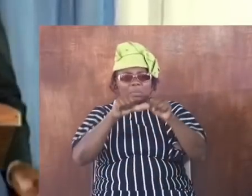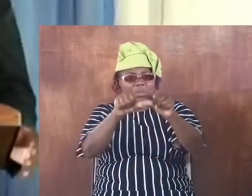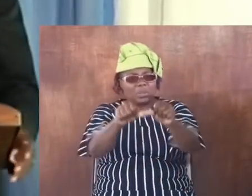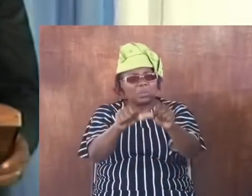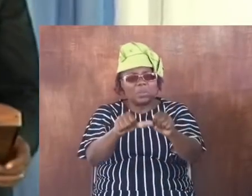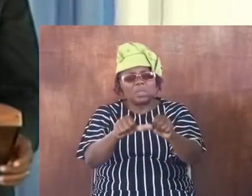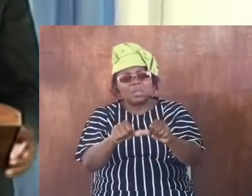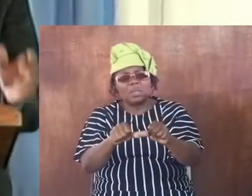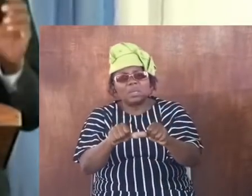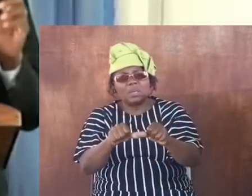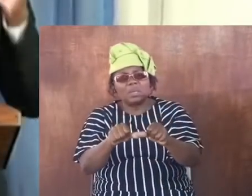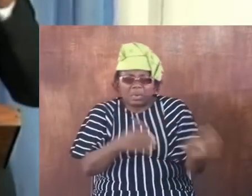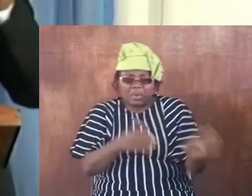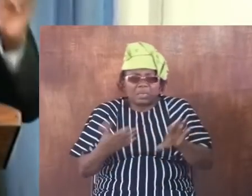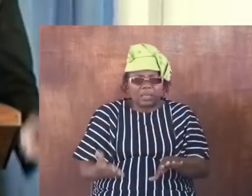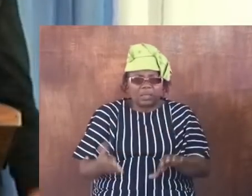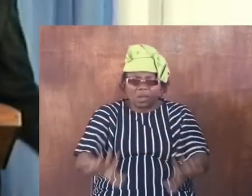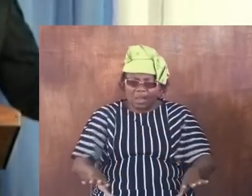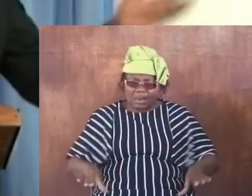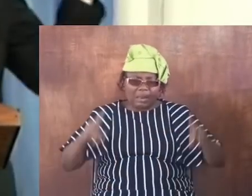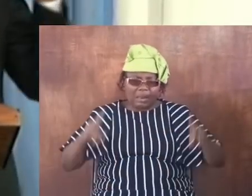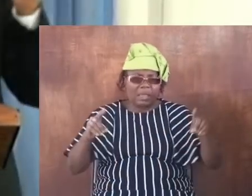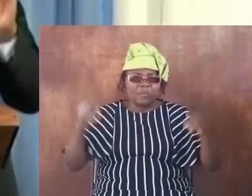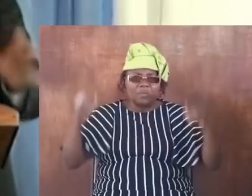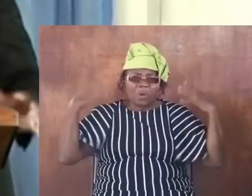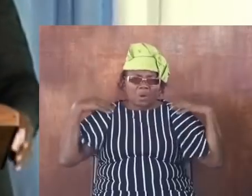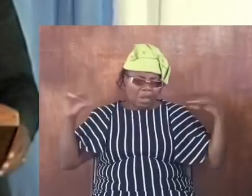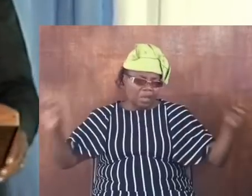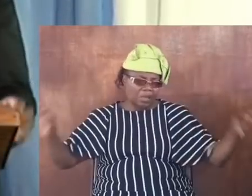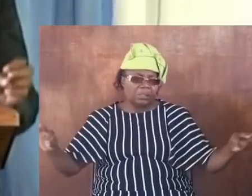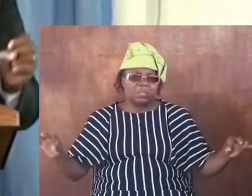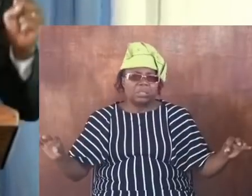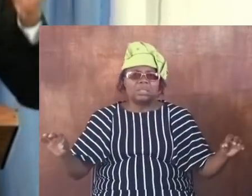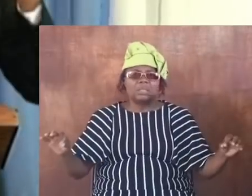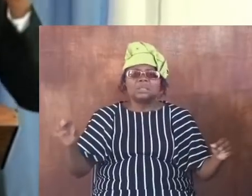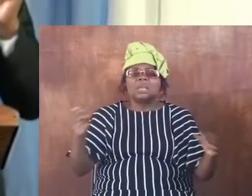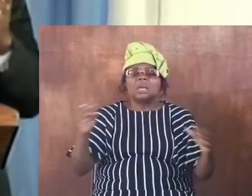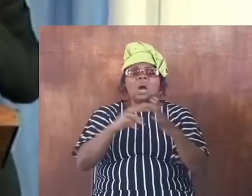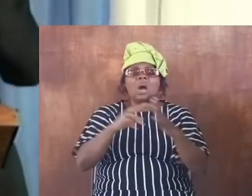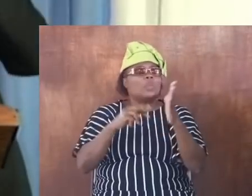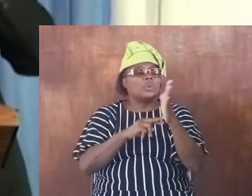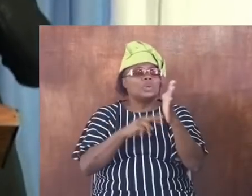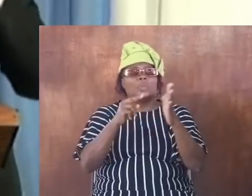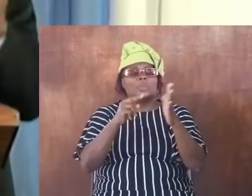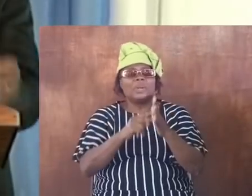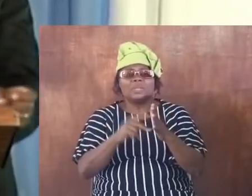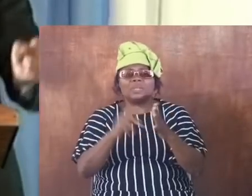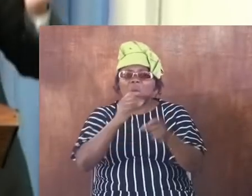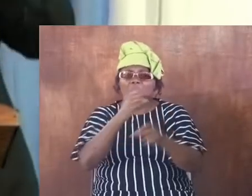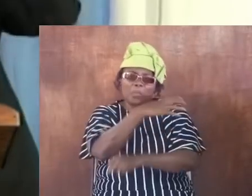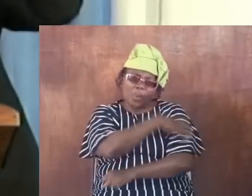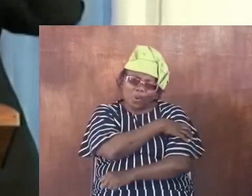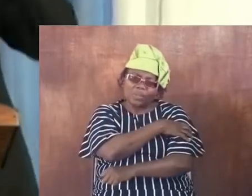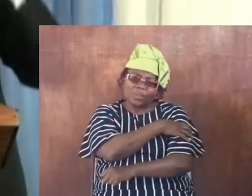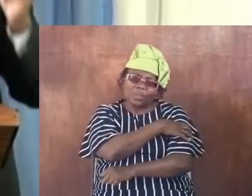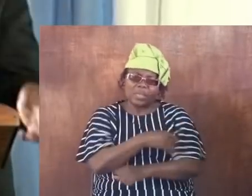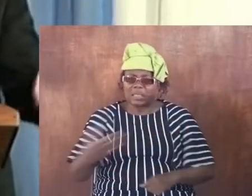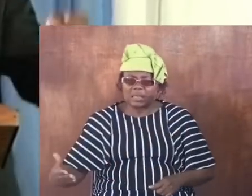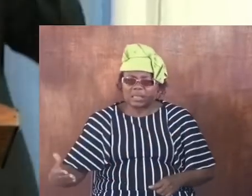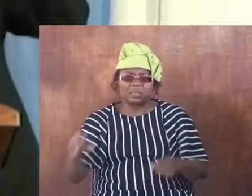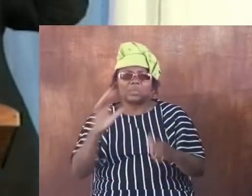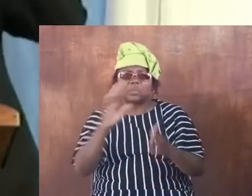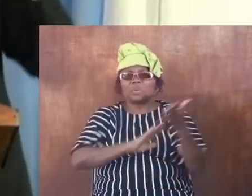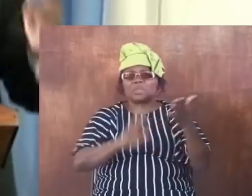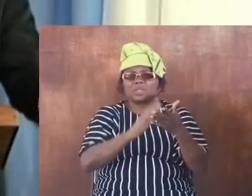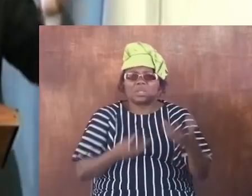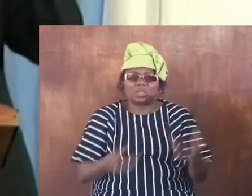neither death, nor life, nor angels, nor principalities, nor powers, nor things present, nor things